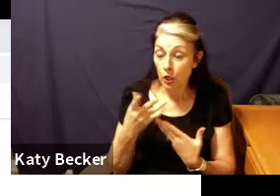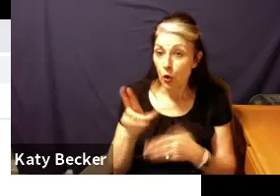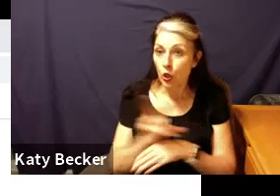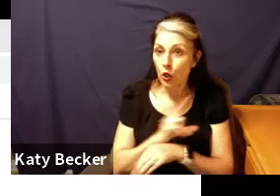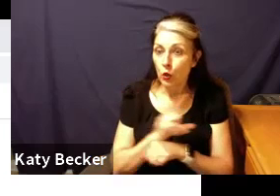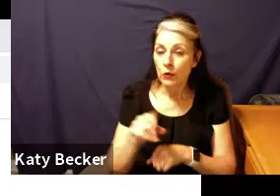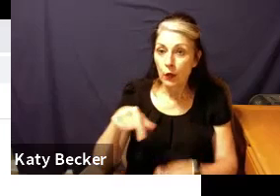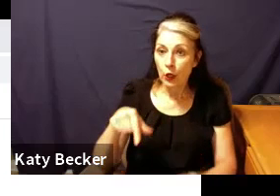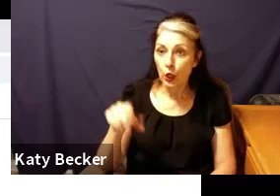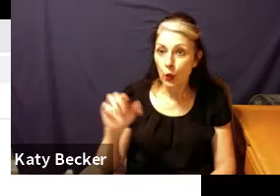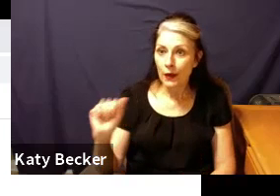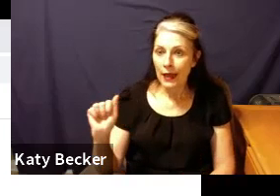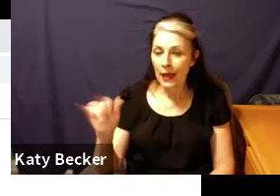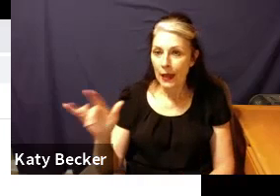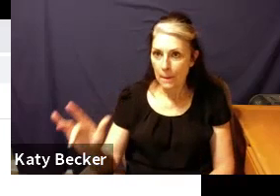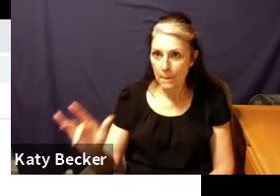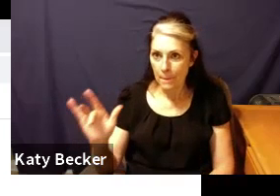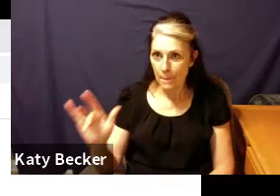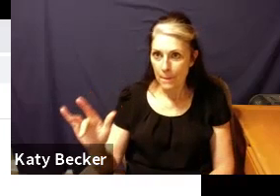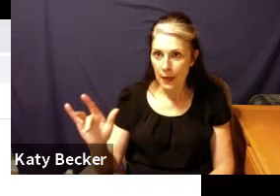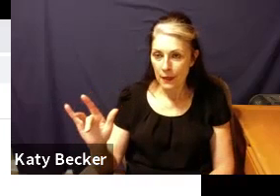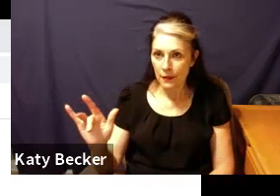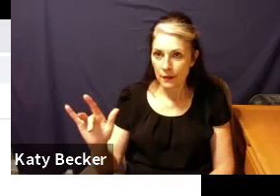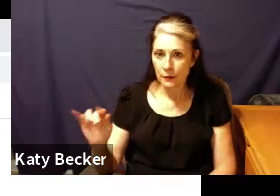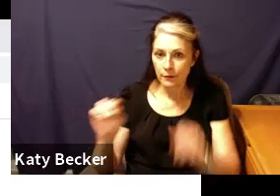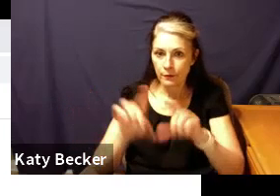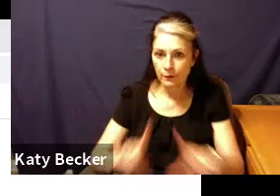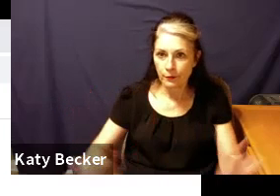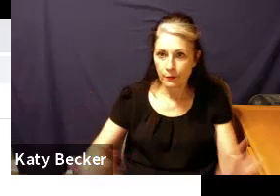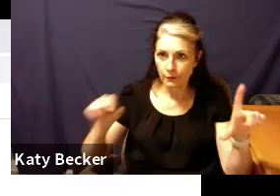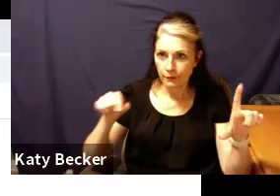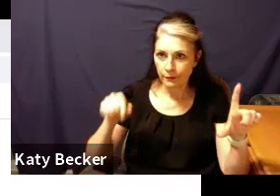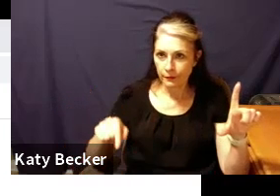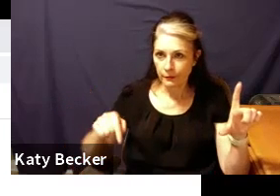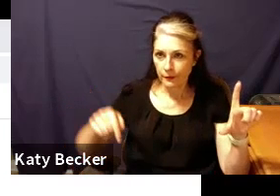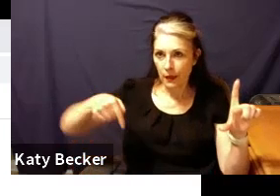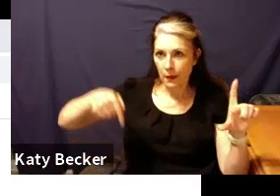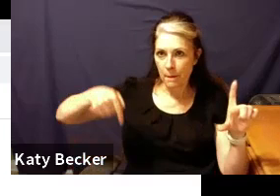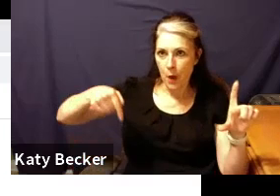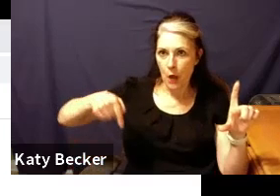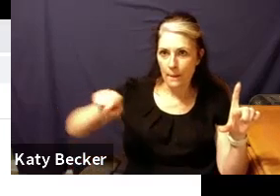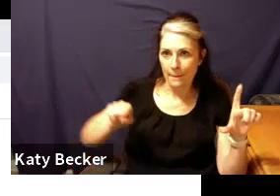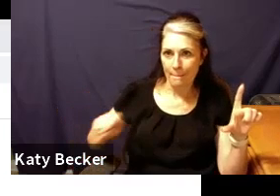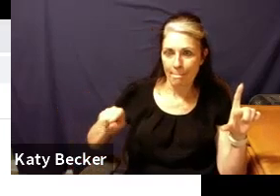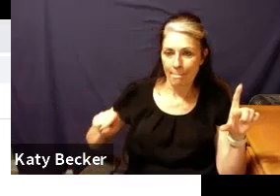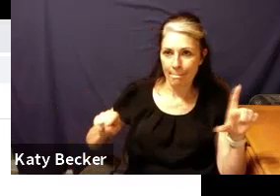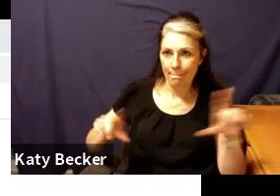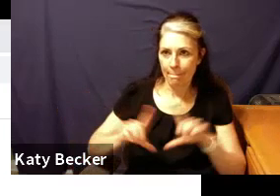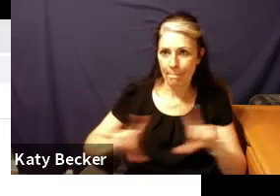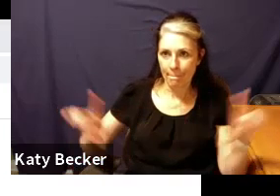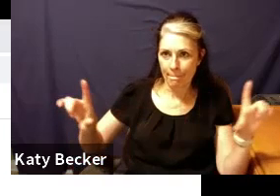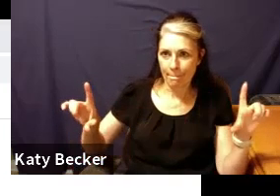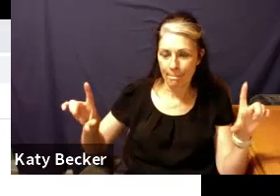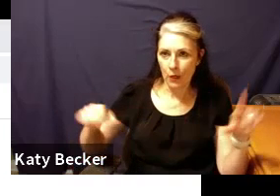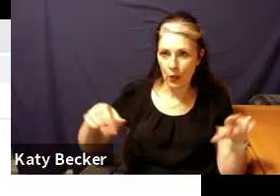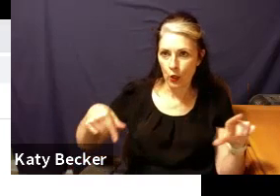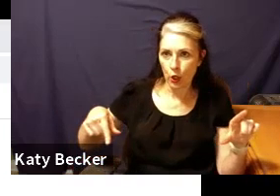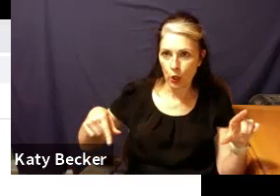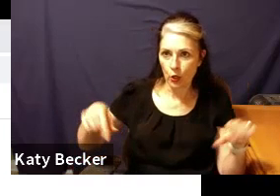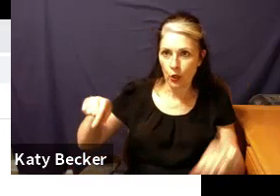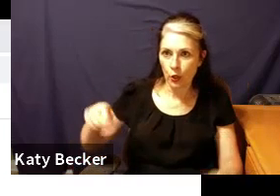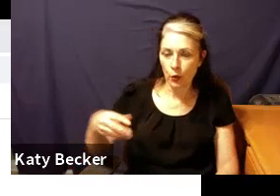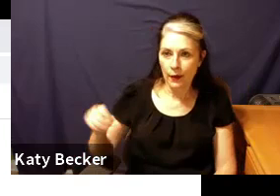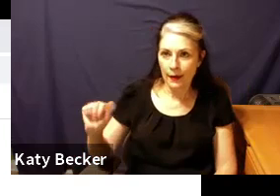the Q&A button at the, I believe it's at the bottom of your screen. But it's the Q&A